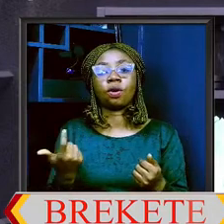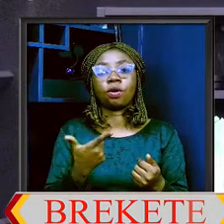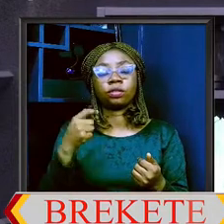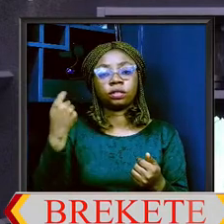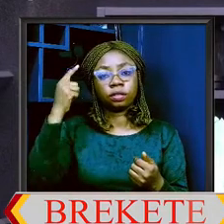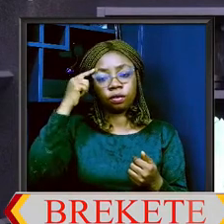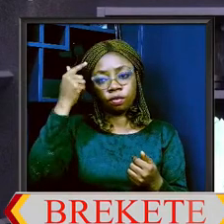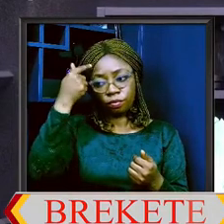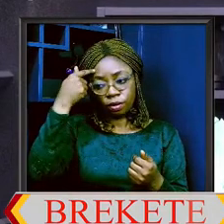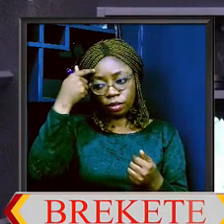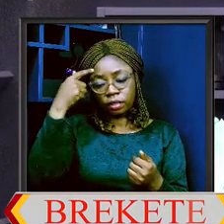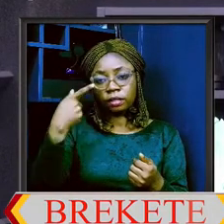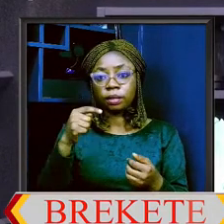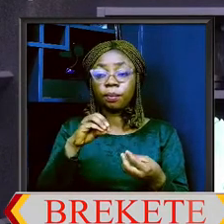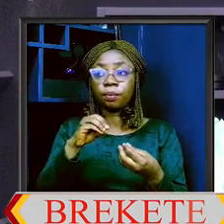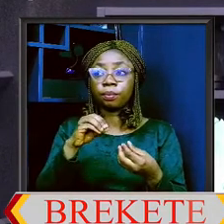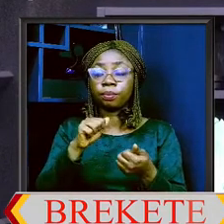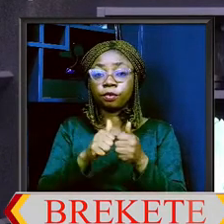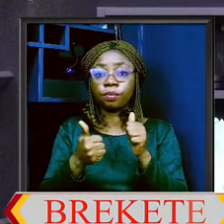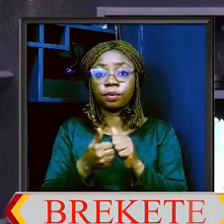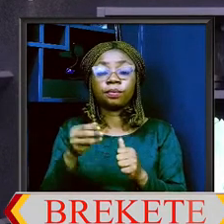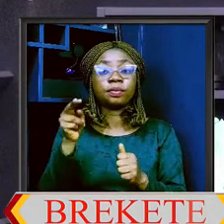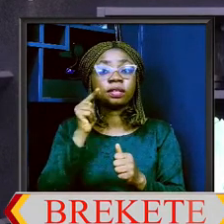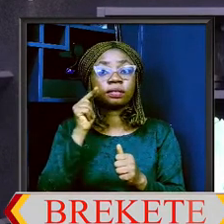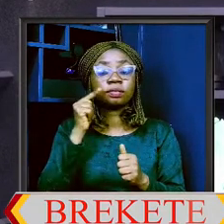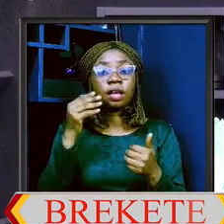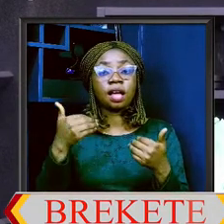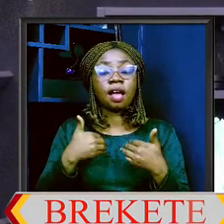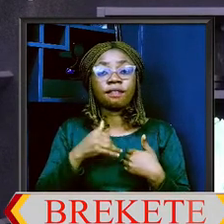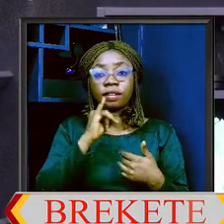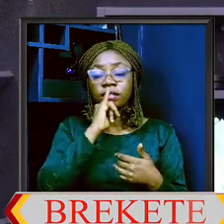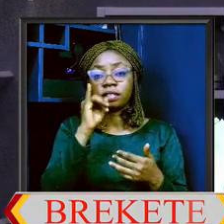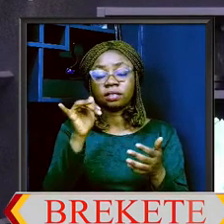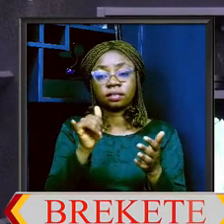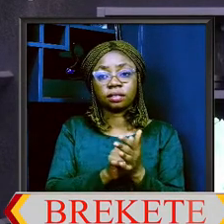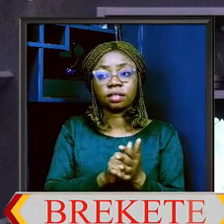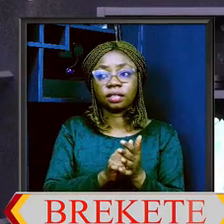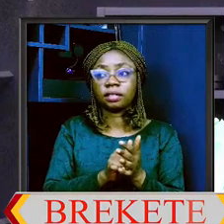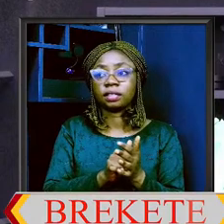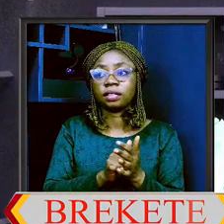because the problem Niger is having is that